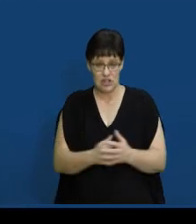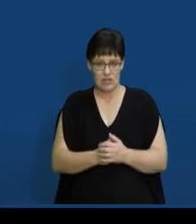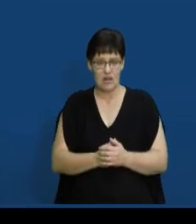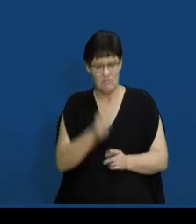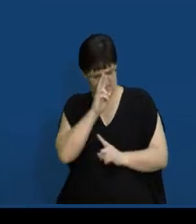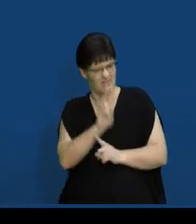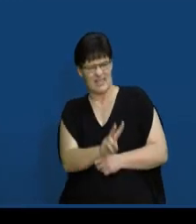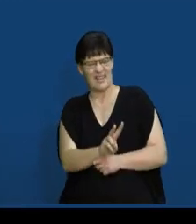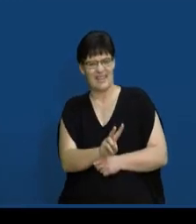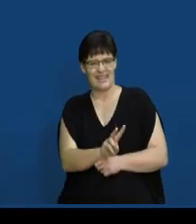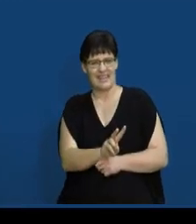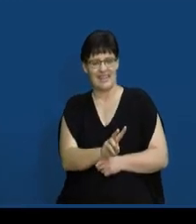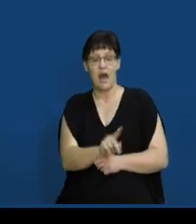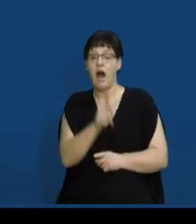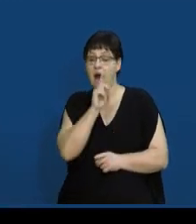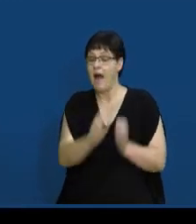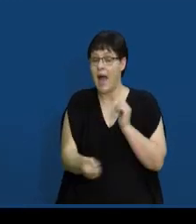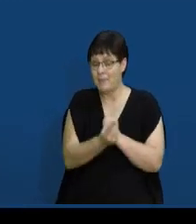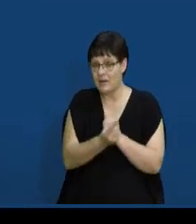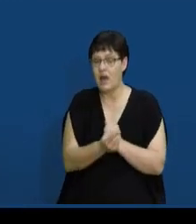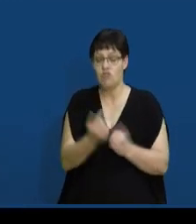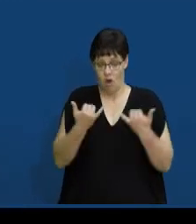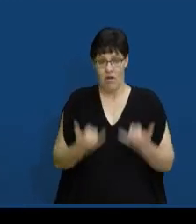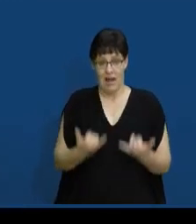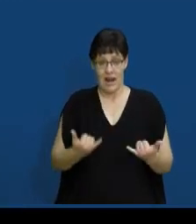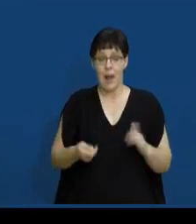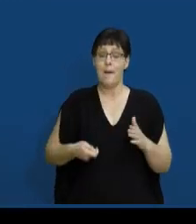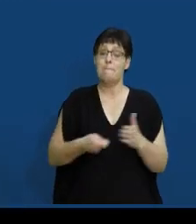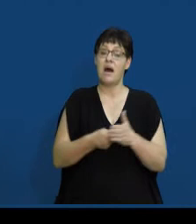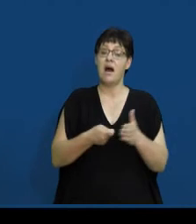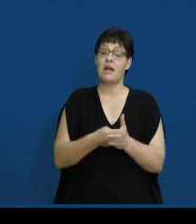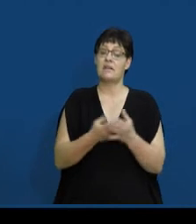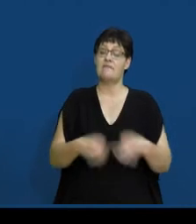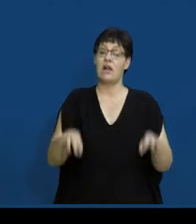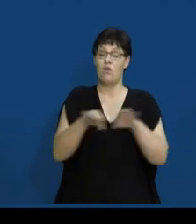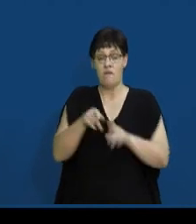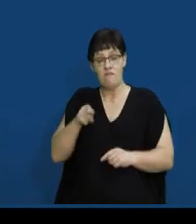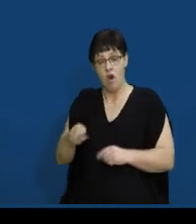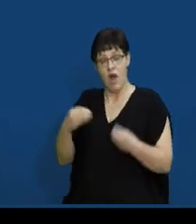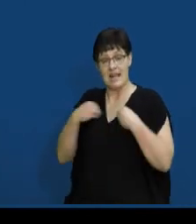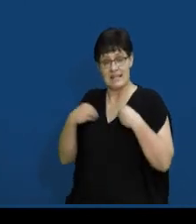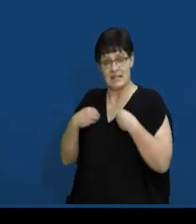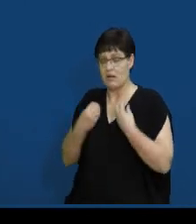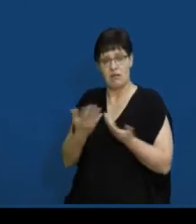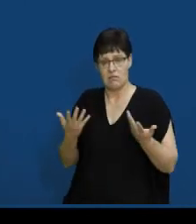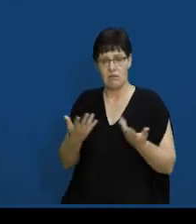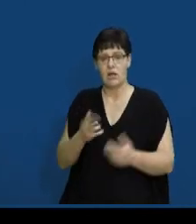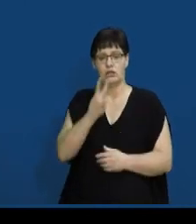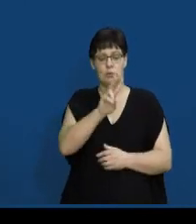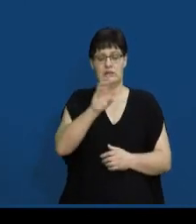can see that if that is the case, your current market value of this asset is now standing at